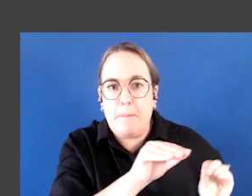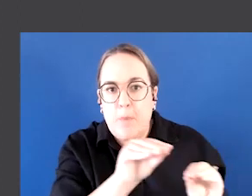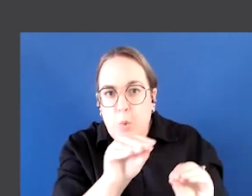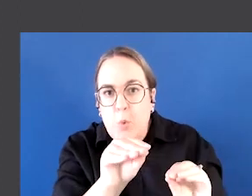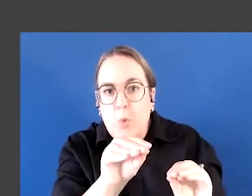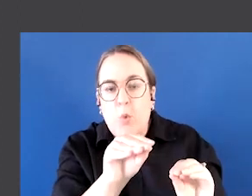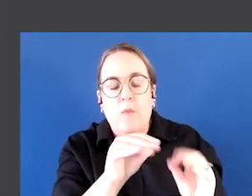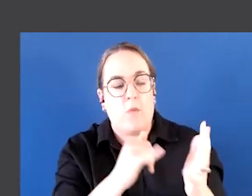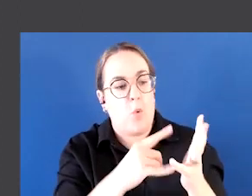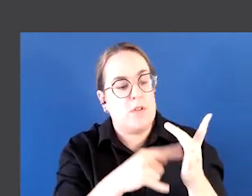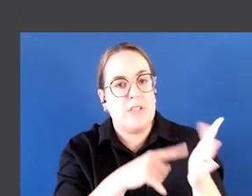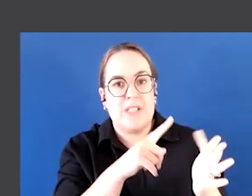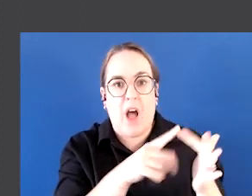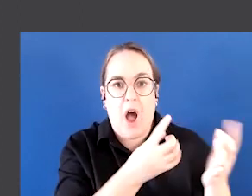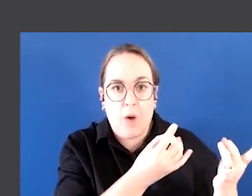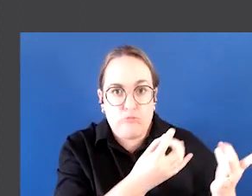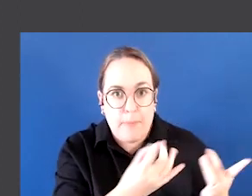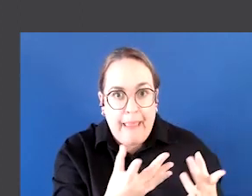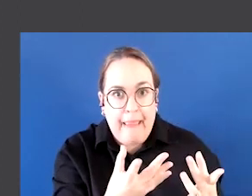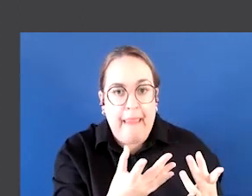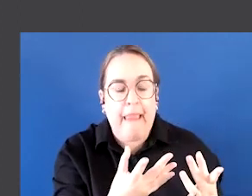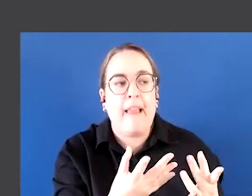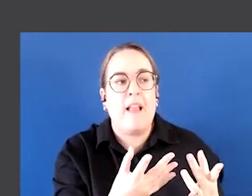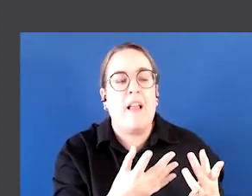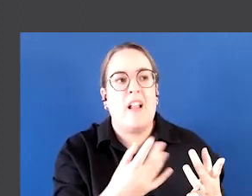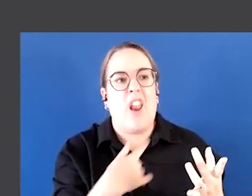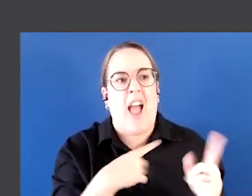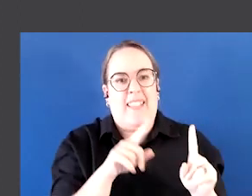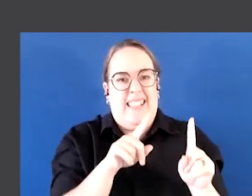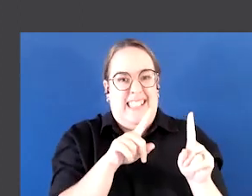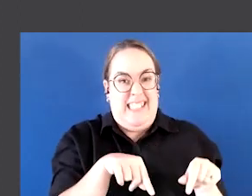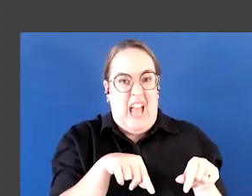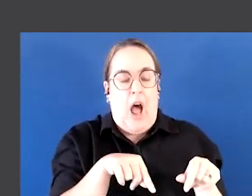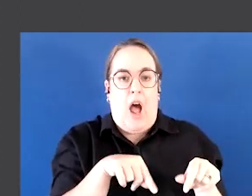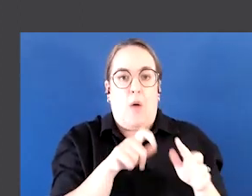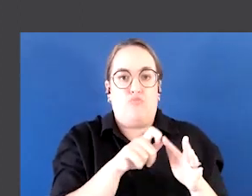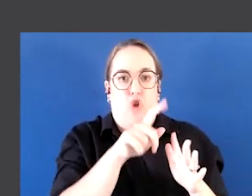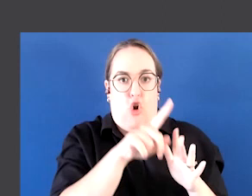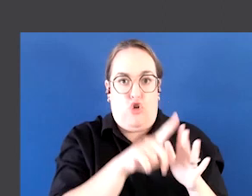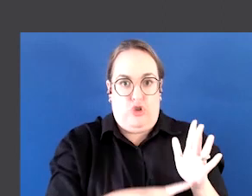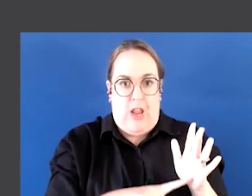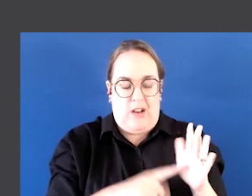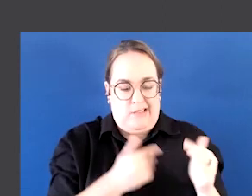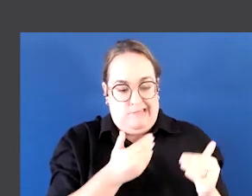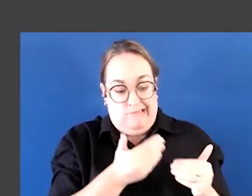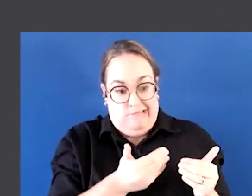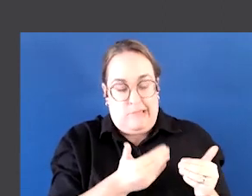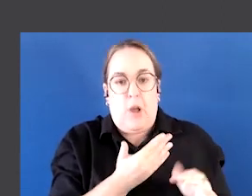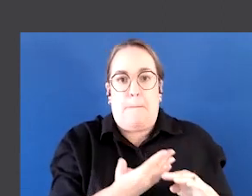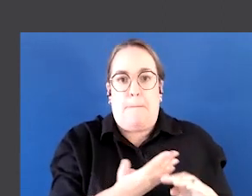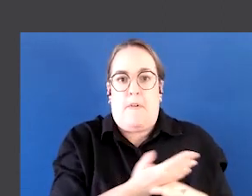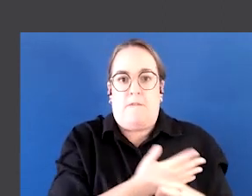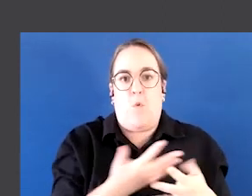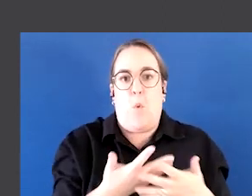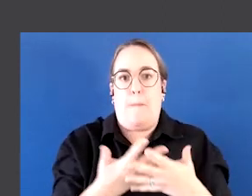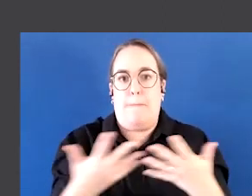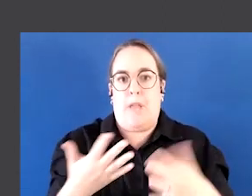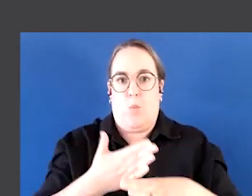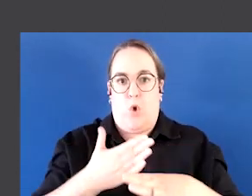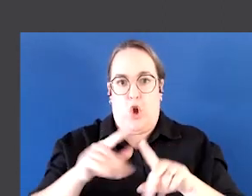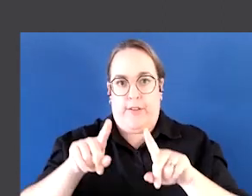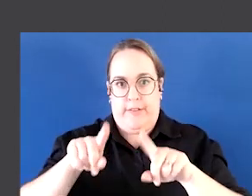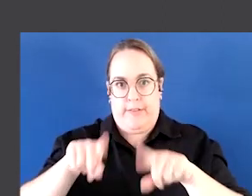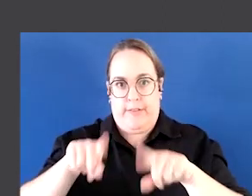as utilities relocations and site preparation activities at the front end of a project before the major works